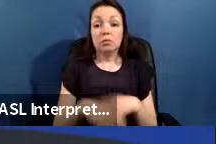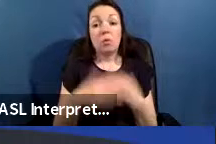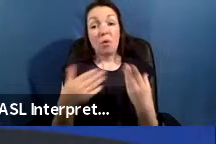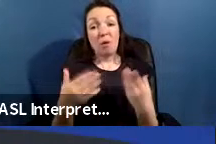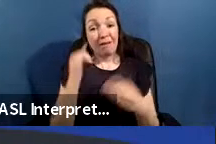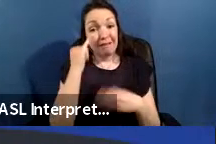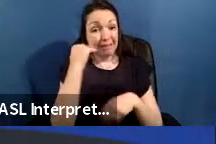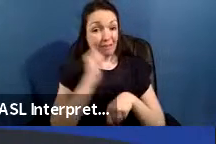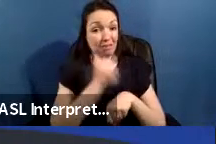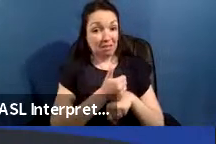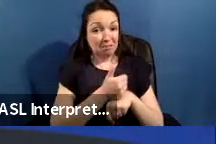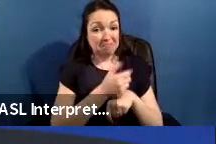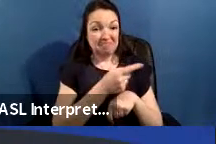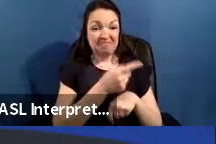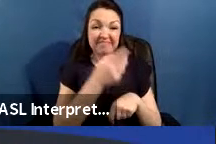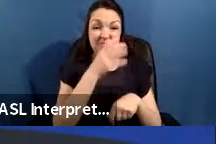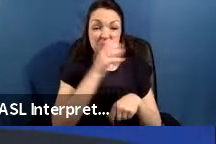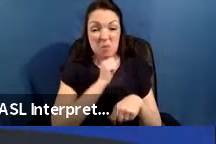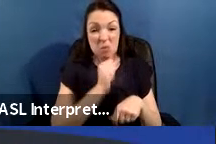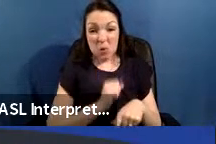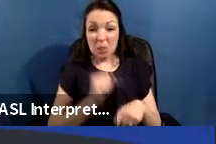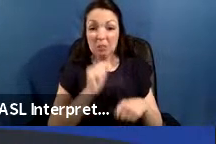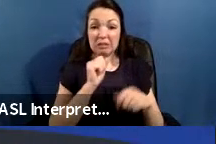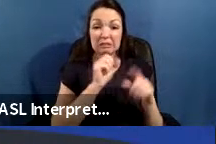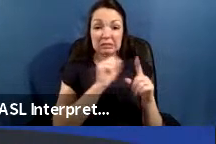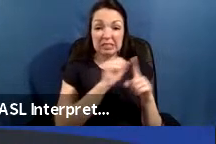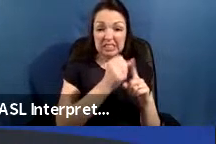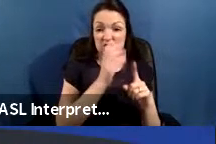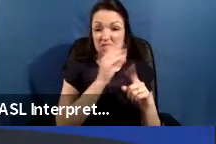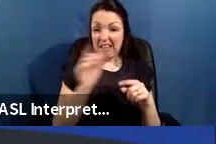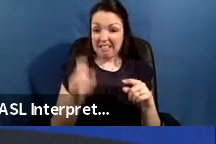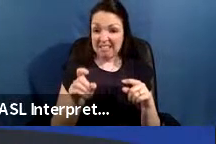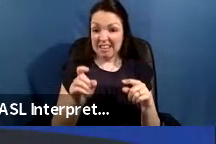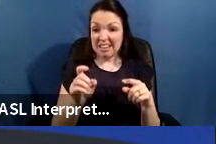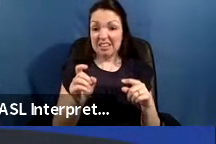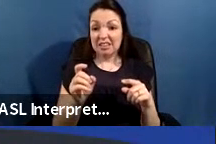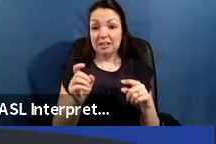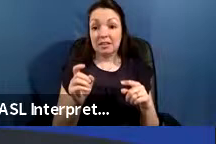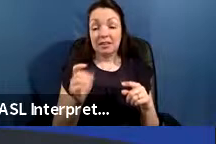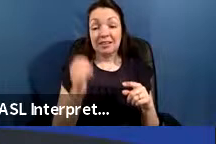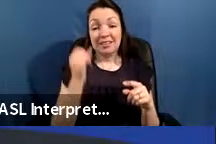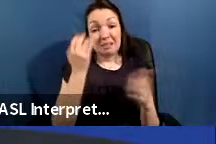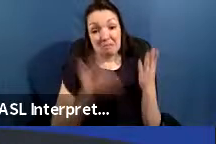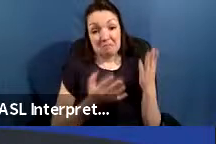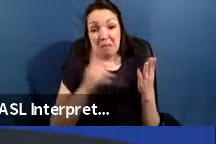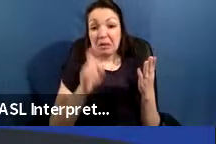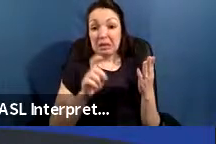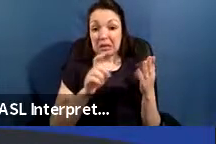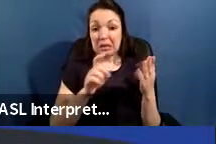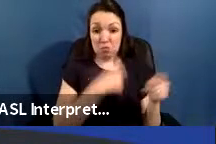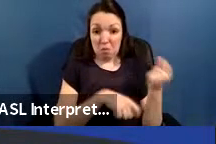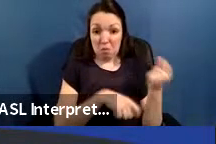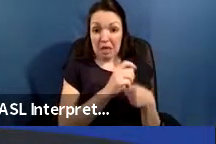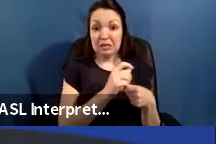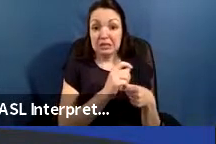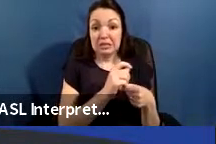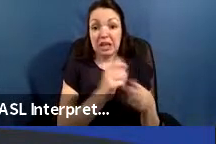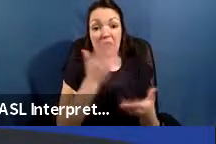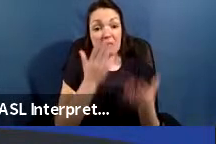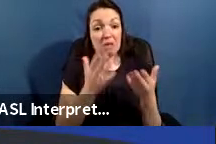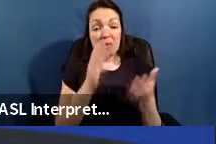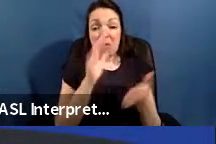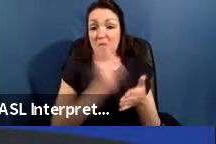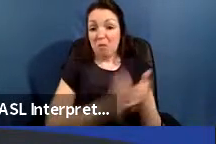age, condition, and need, evaluate if the modular should be replaced or potentially removed